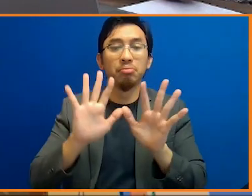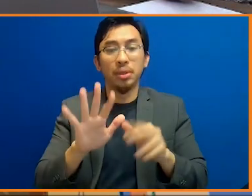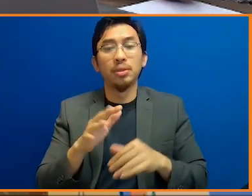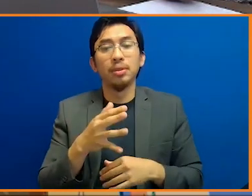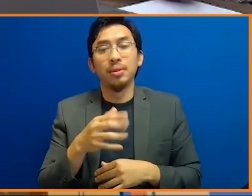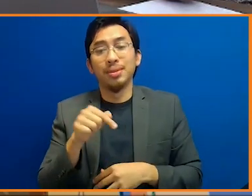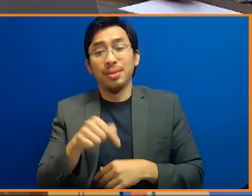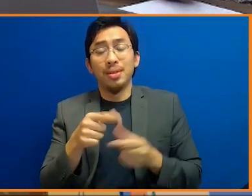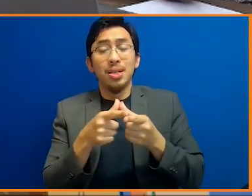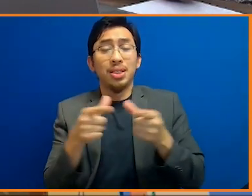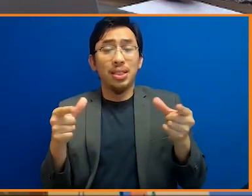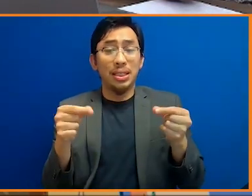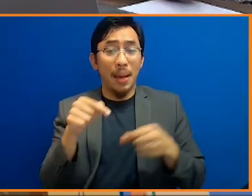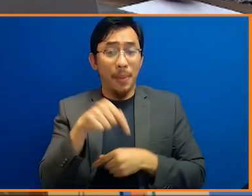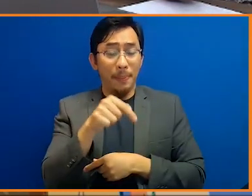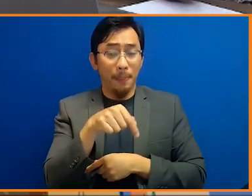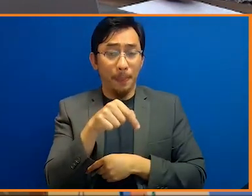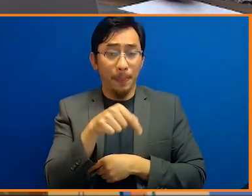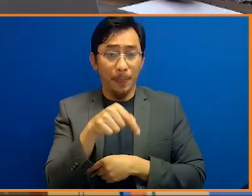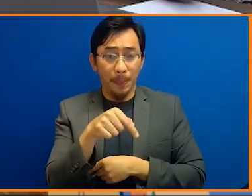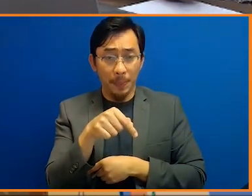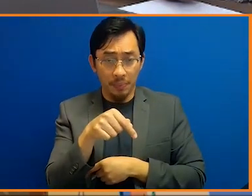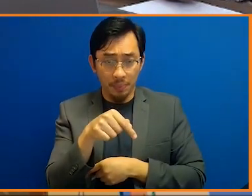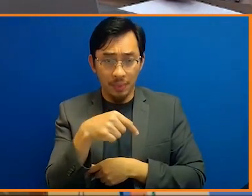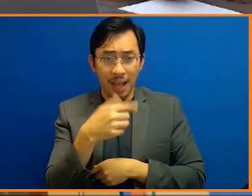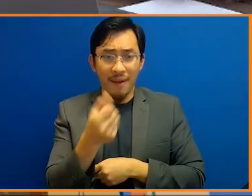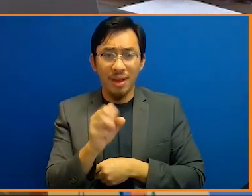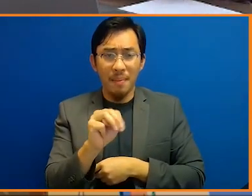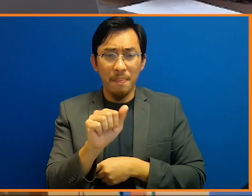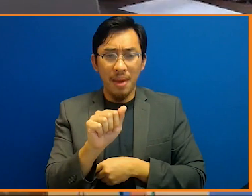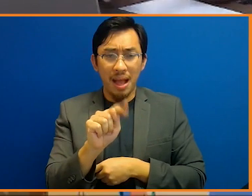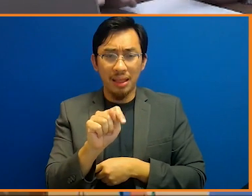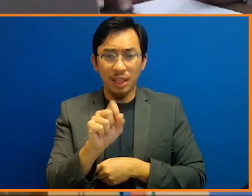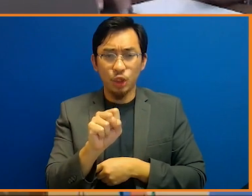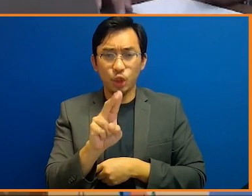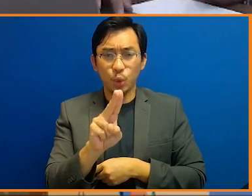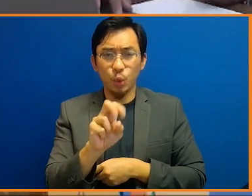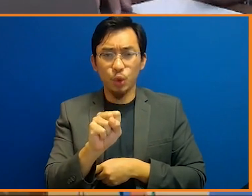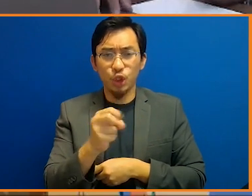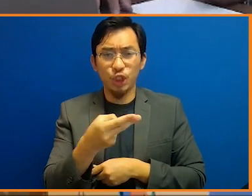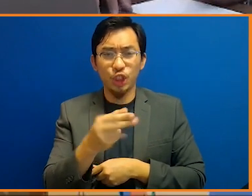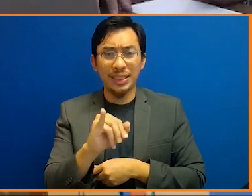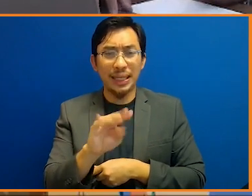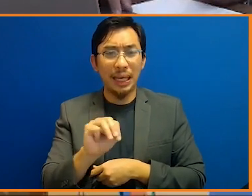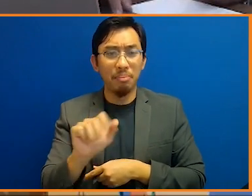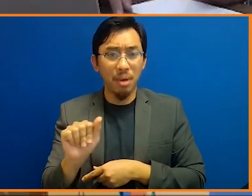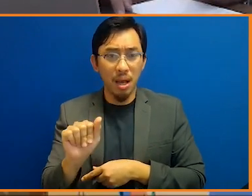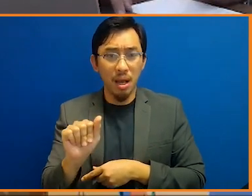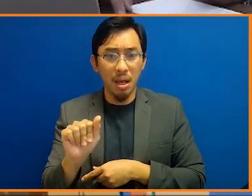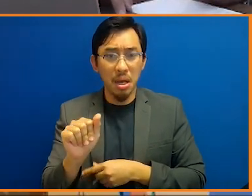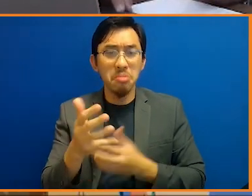mean, in some location in Japan where we have is it Matsushima?